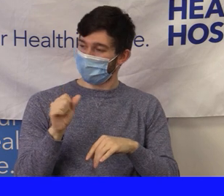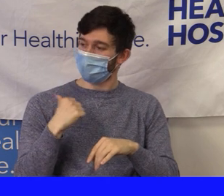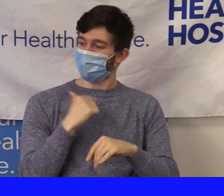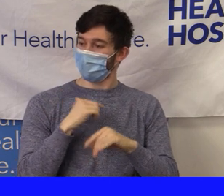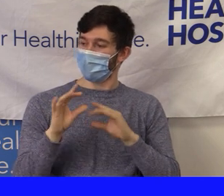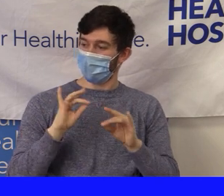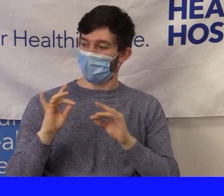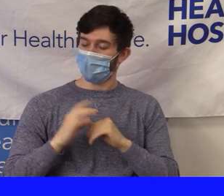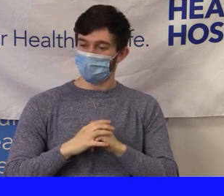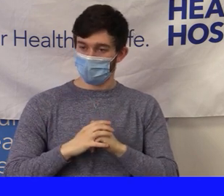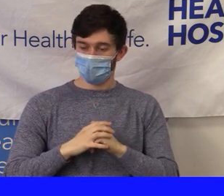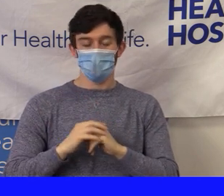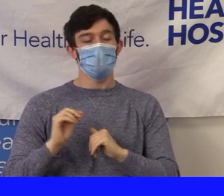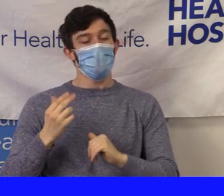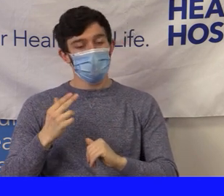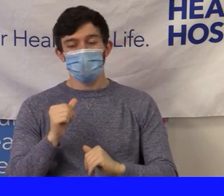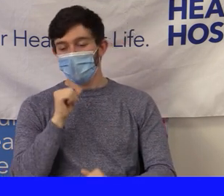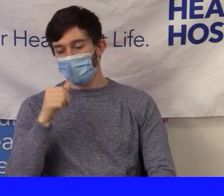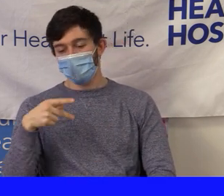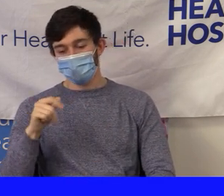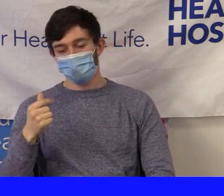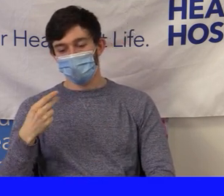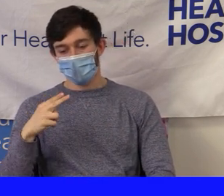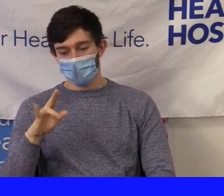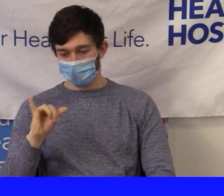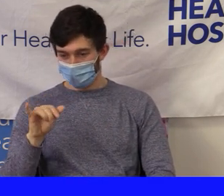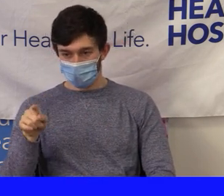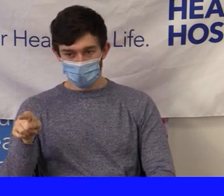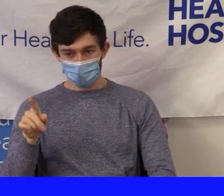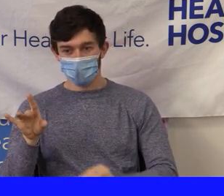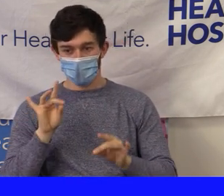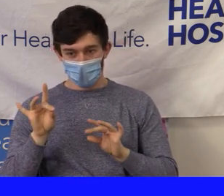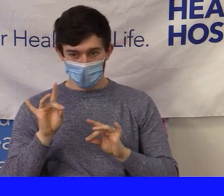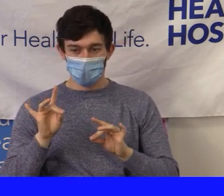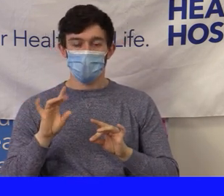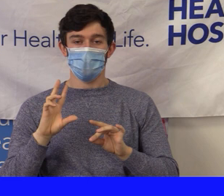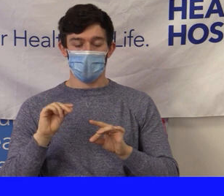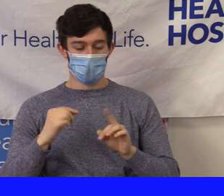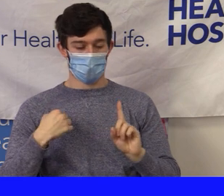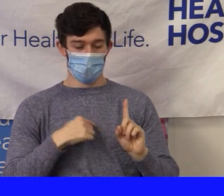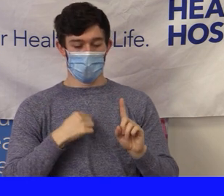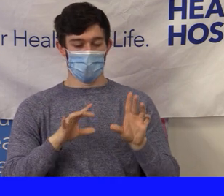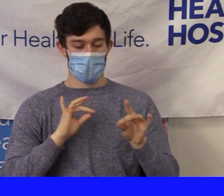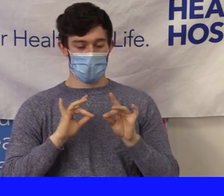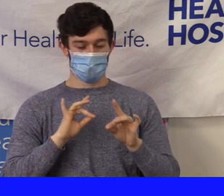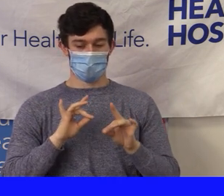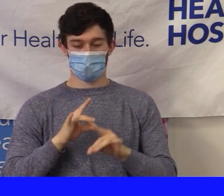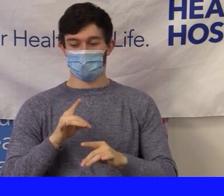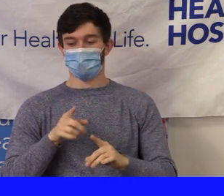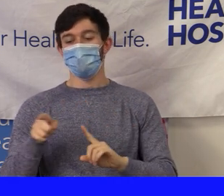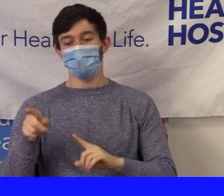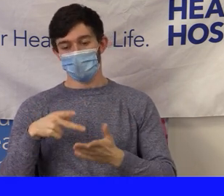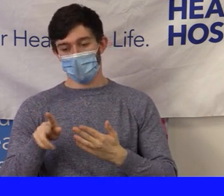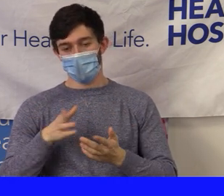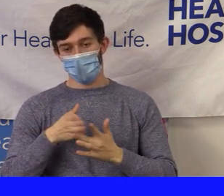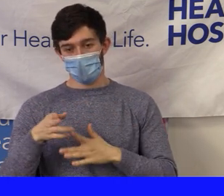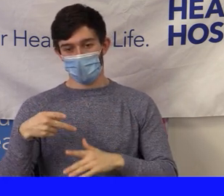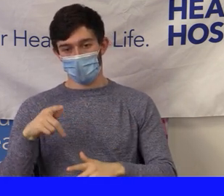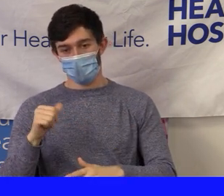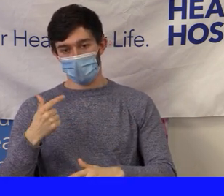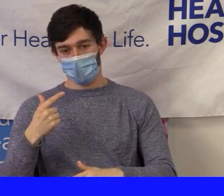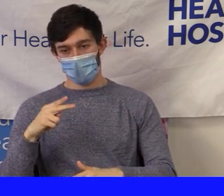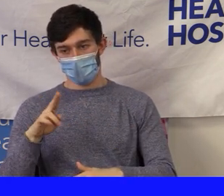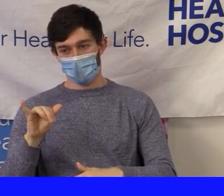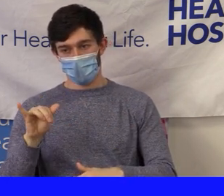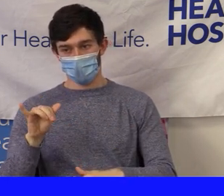Yes. Okay, so it's not PAGNI that select them. Select them, and they're putting PAGNI. And the demographics of them, you say